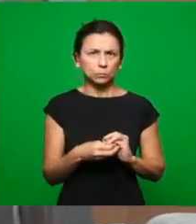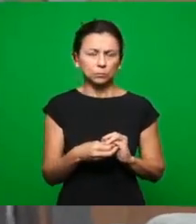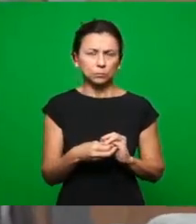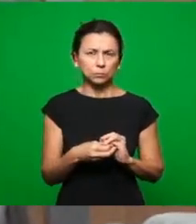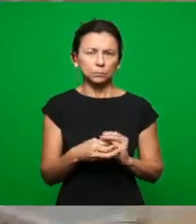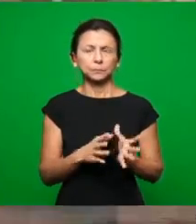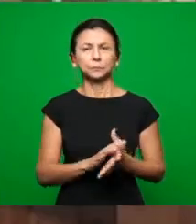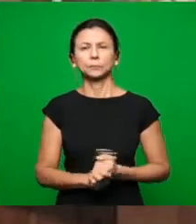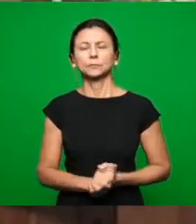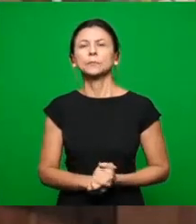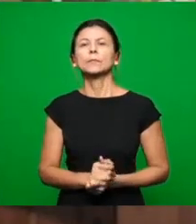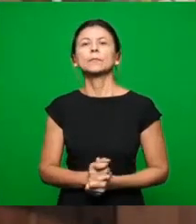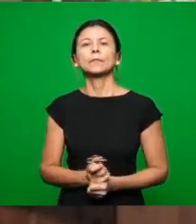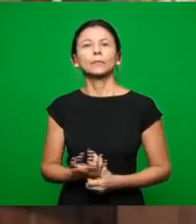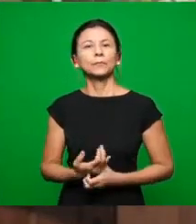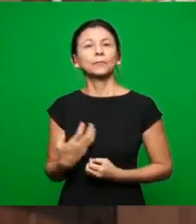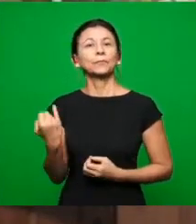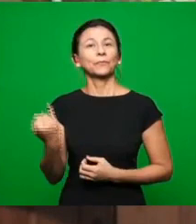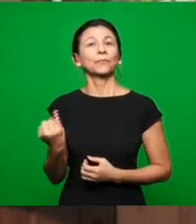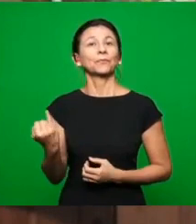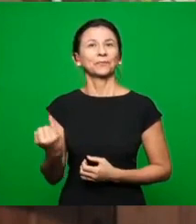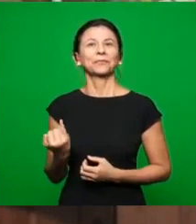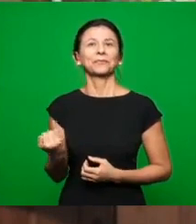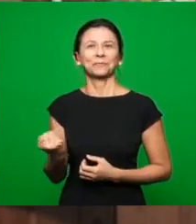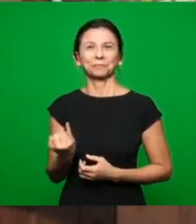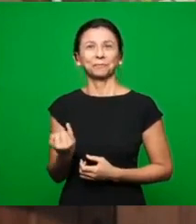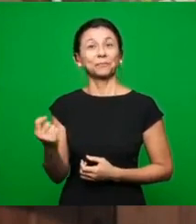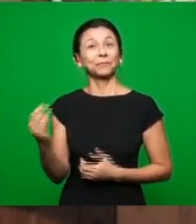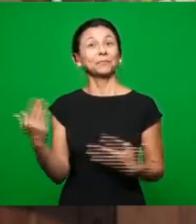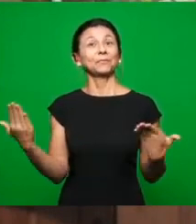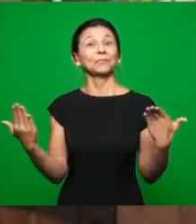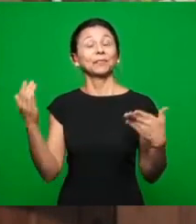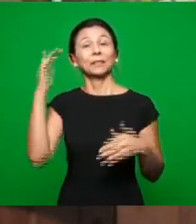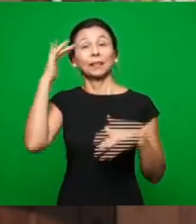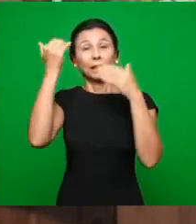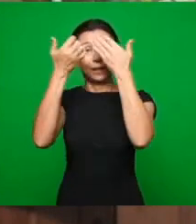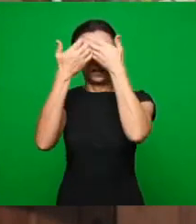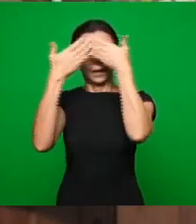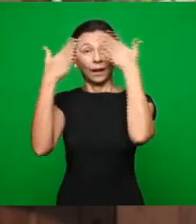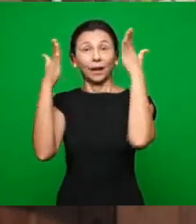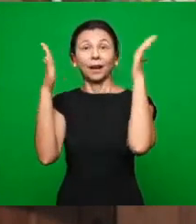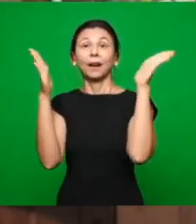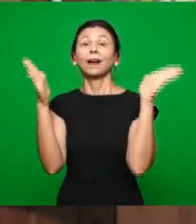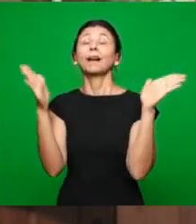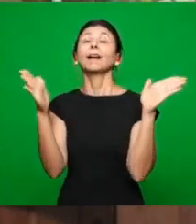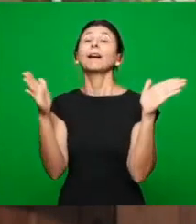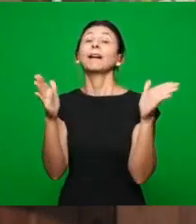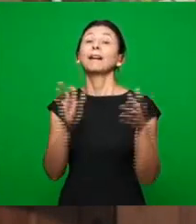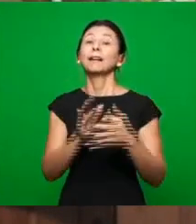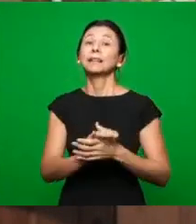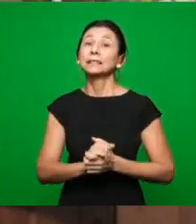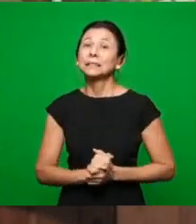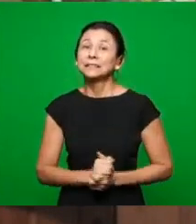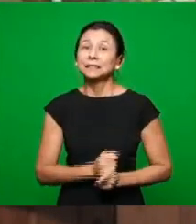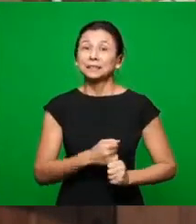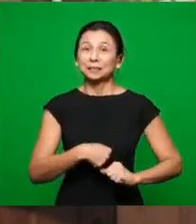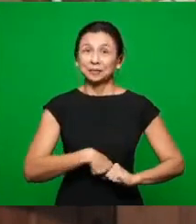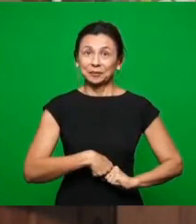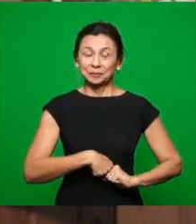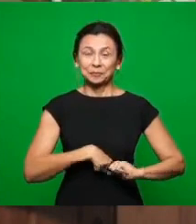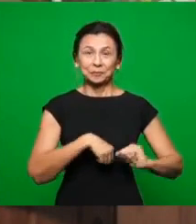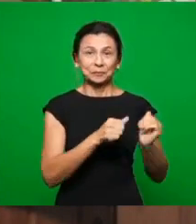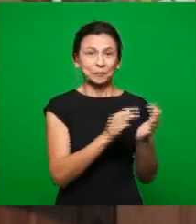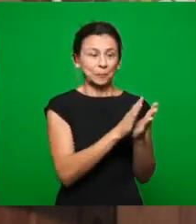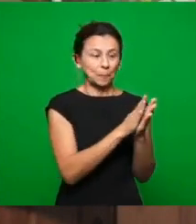Pastor? The word is, it speaks of the living word and the word of life. So now we understand what is the word